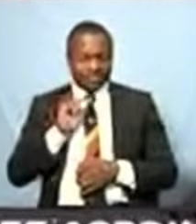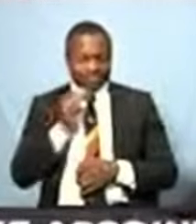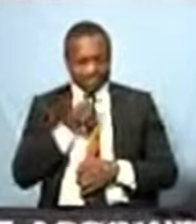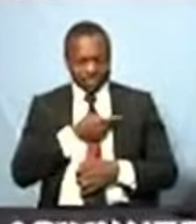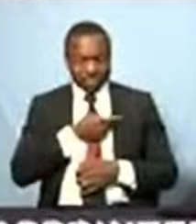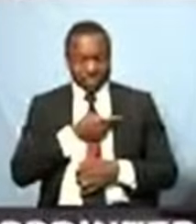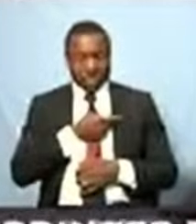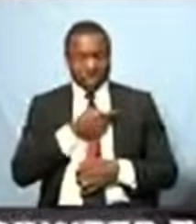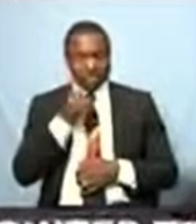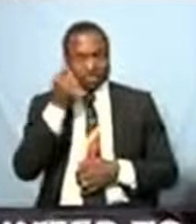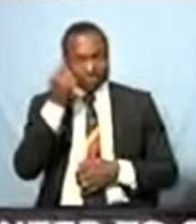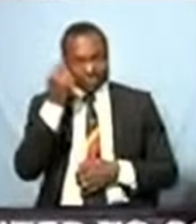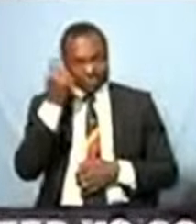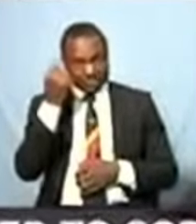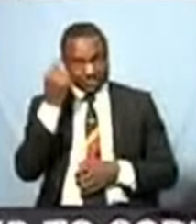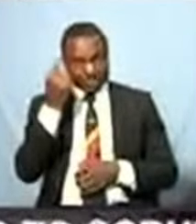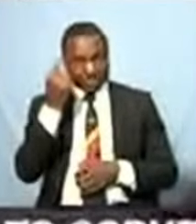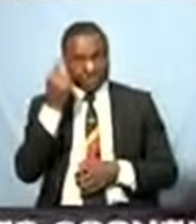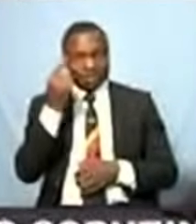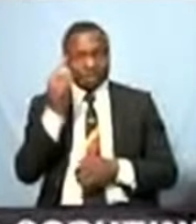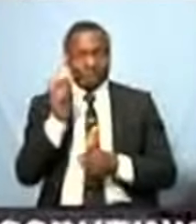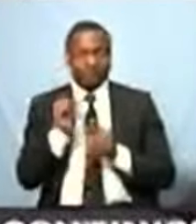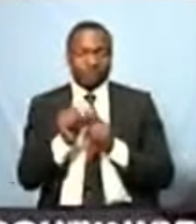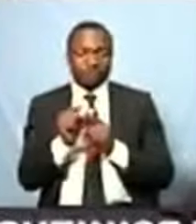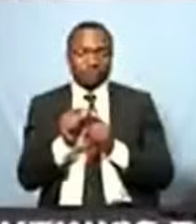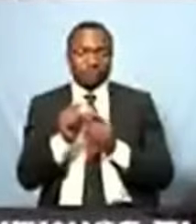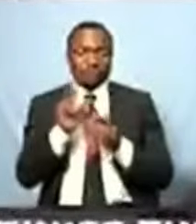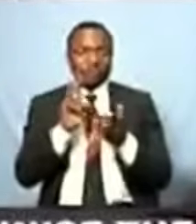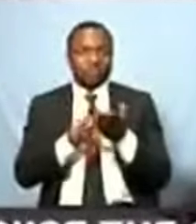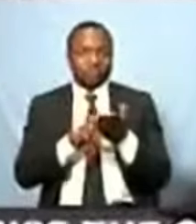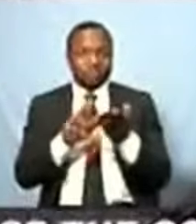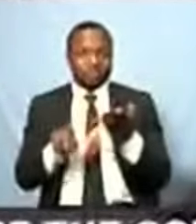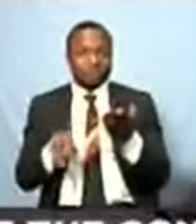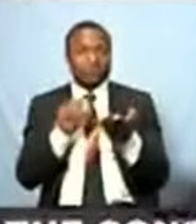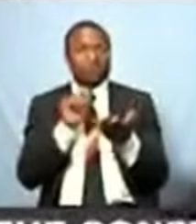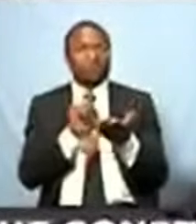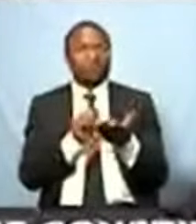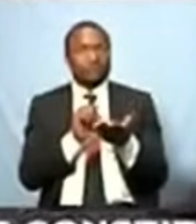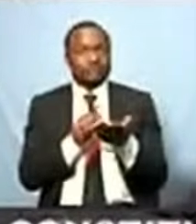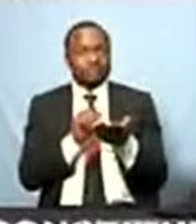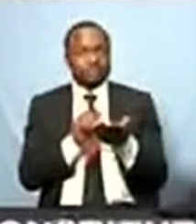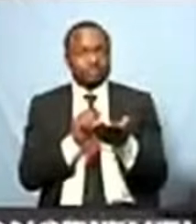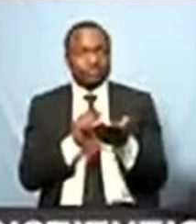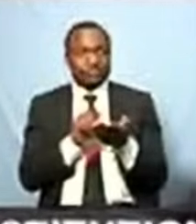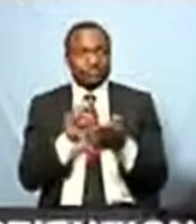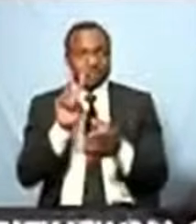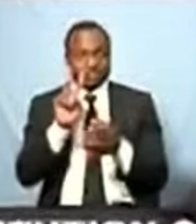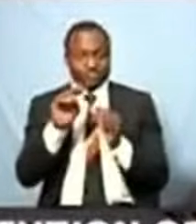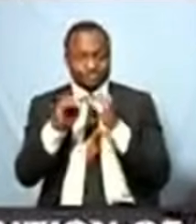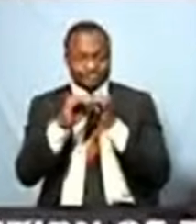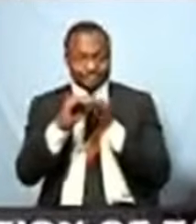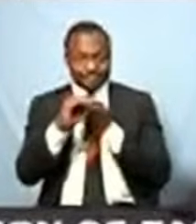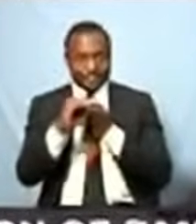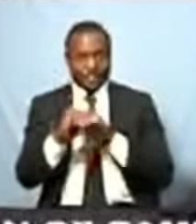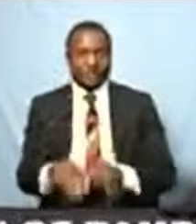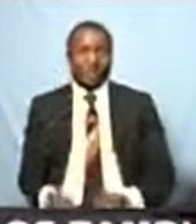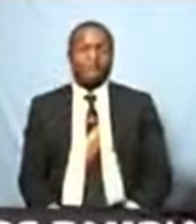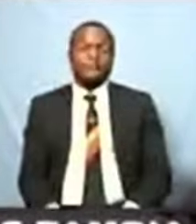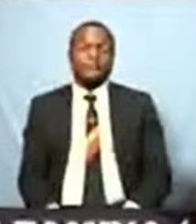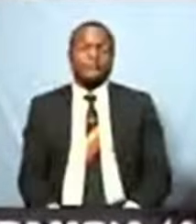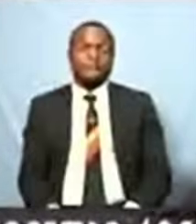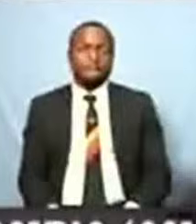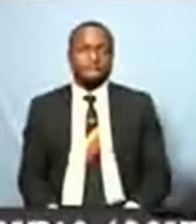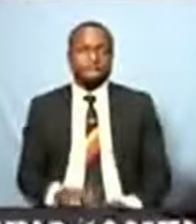the definition of resign. This can be at 2 levels.